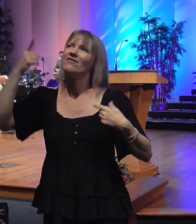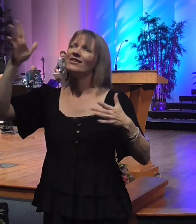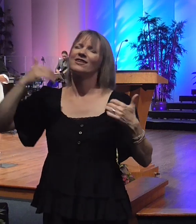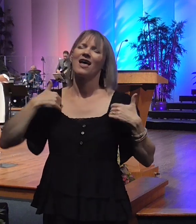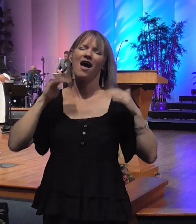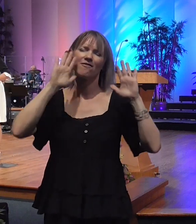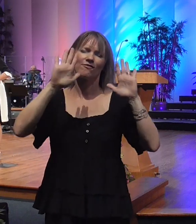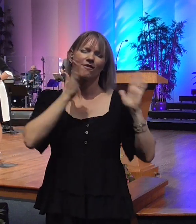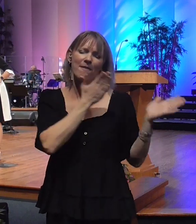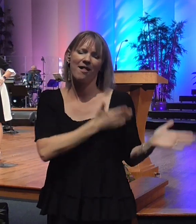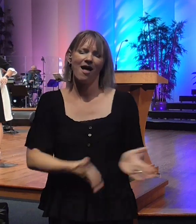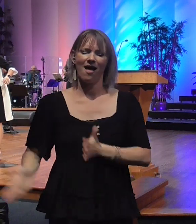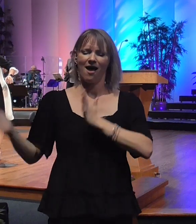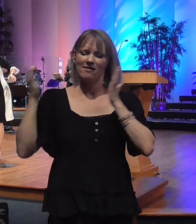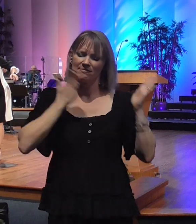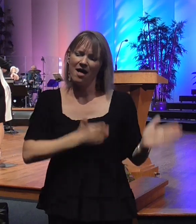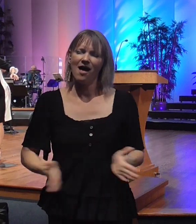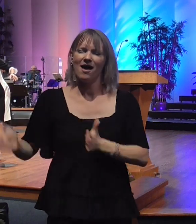me.